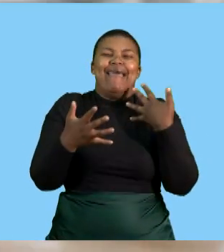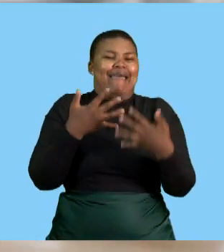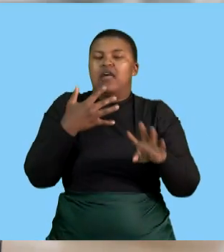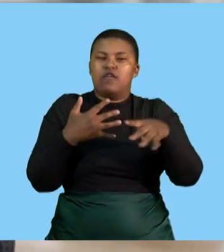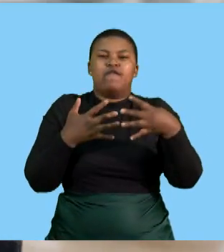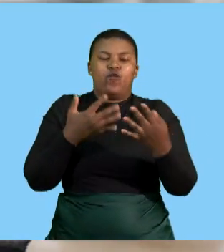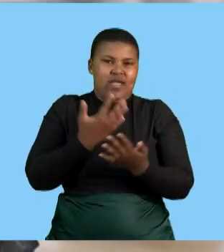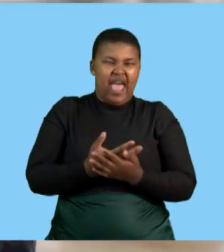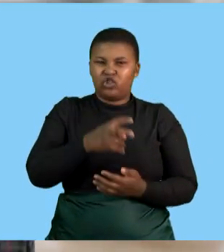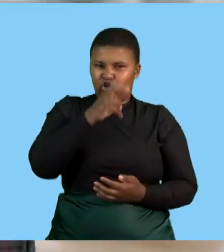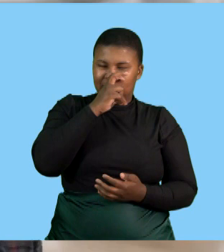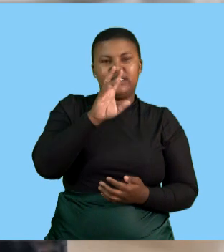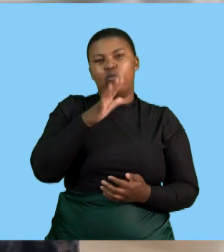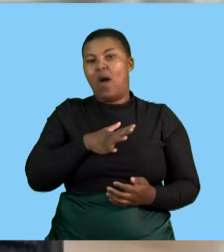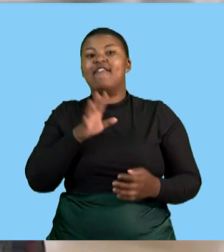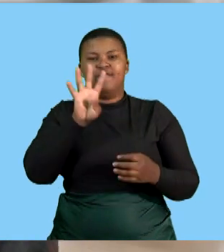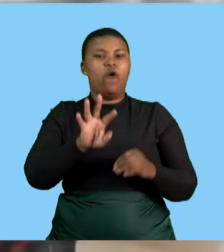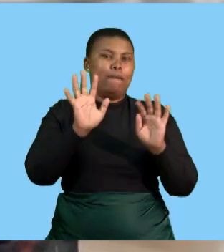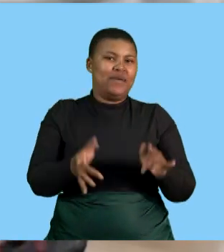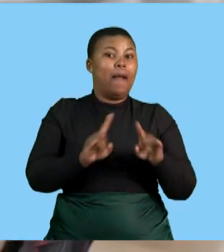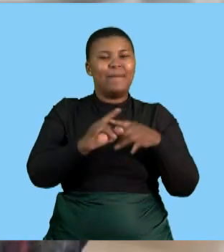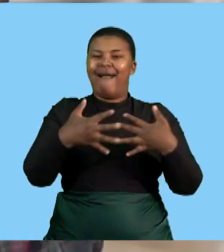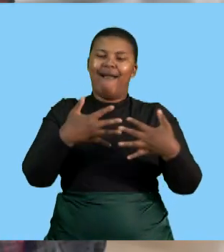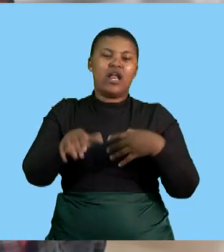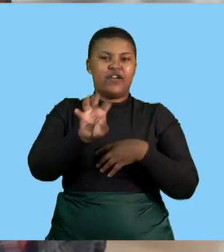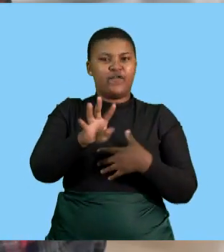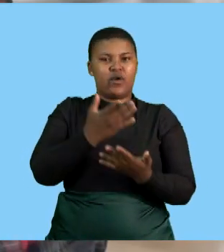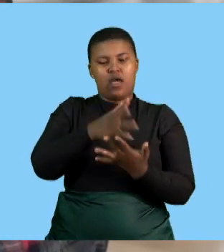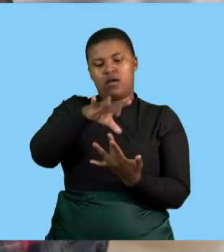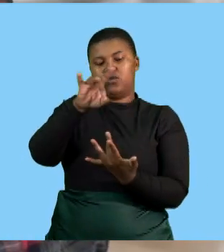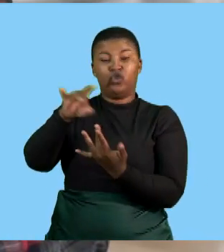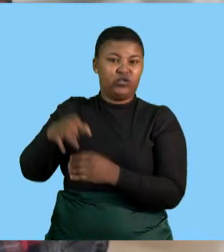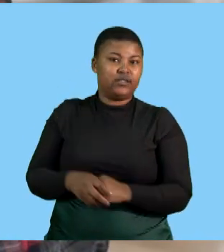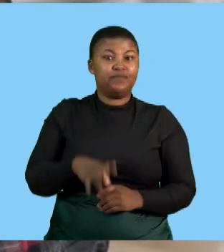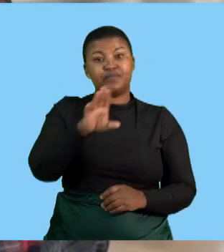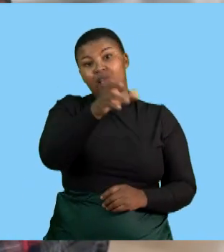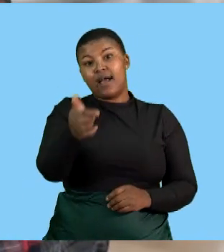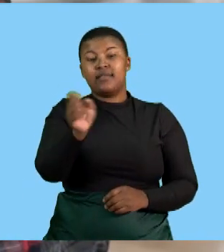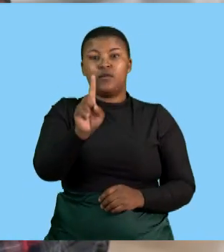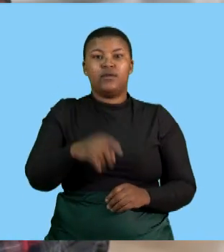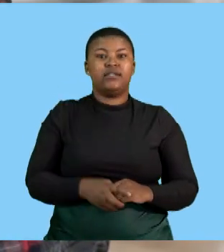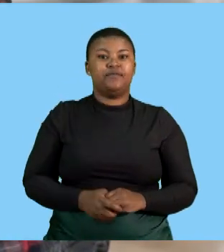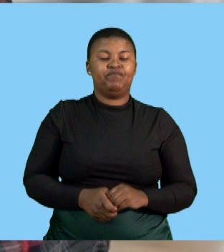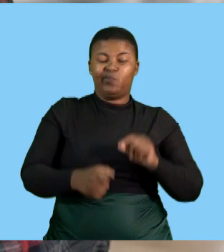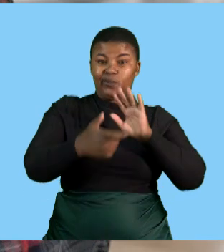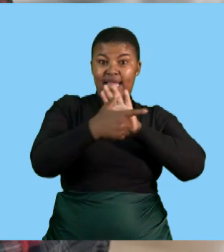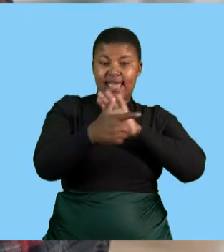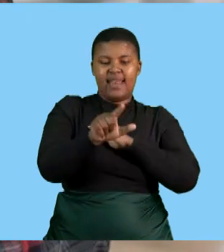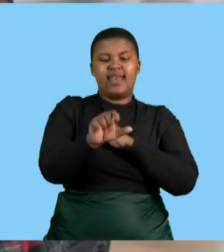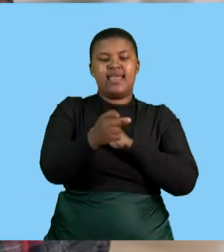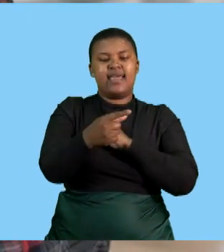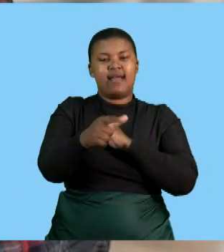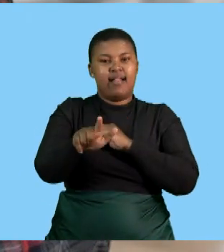can give any 4. So the last 2 can also be options, and they of course are the legal